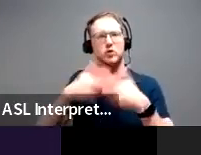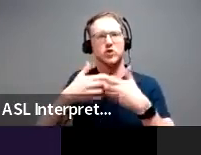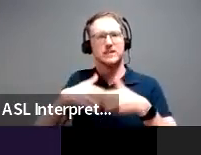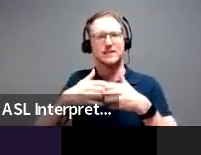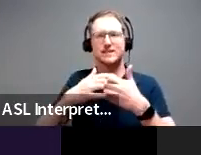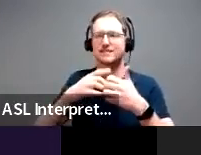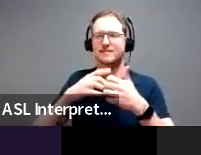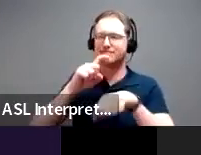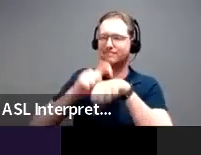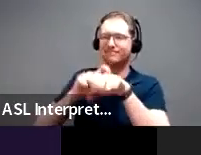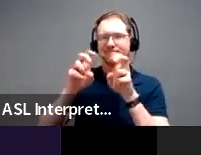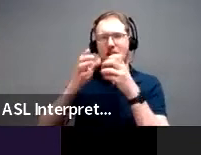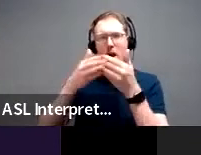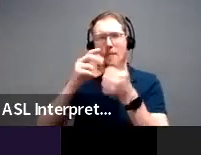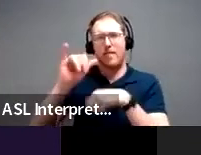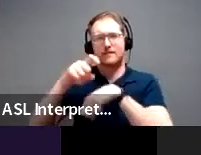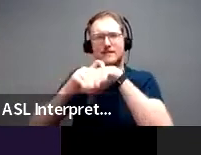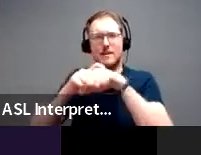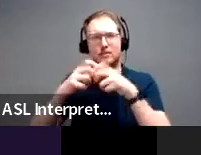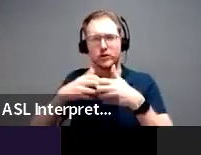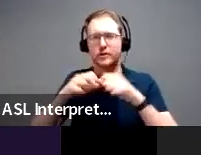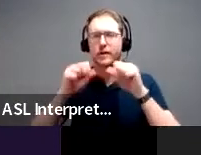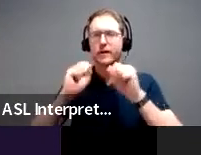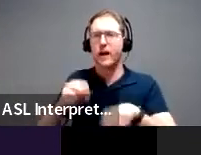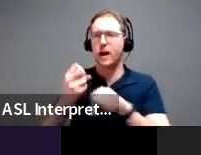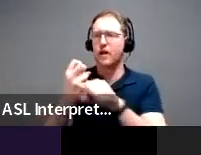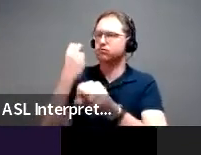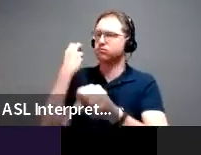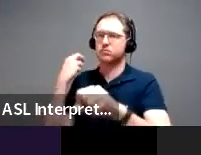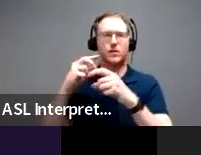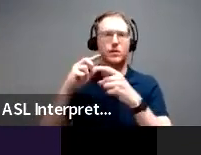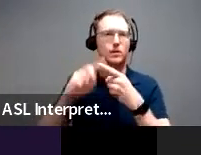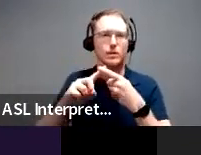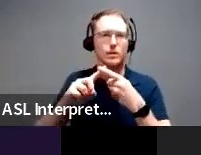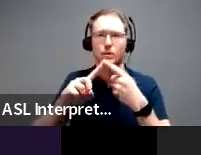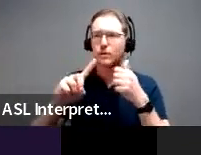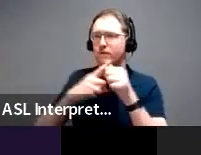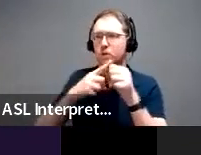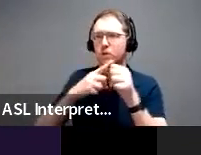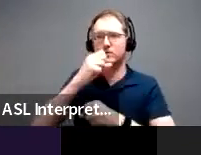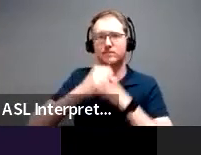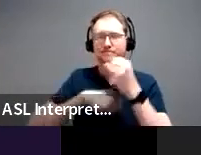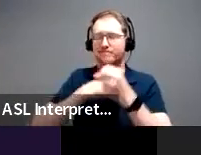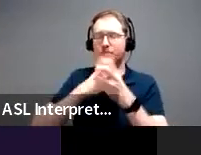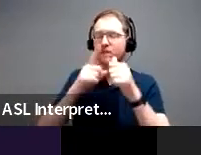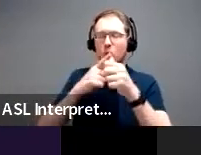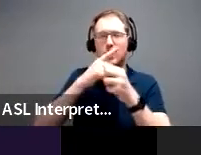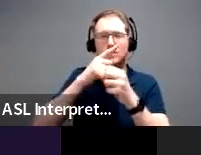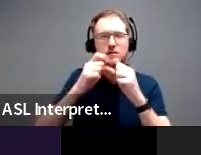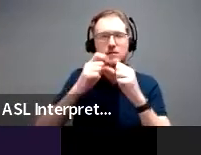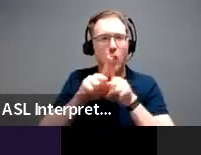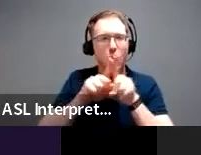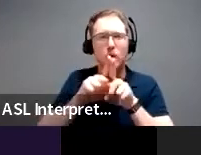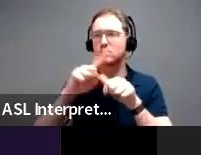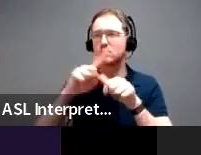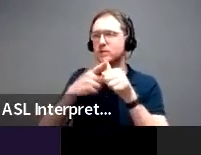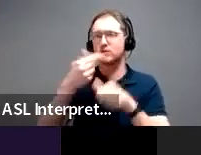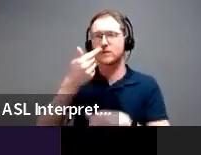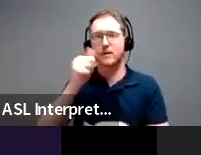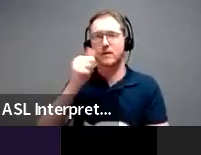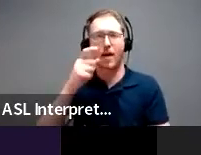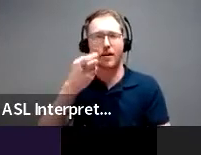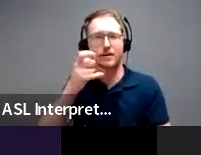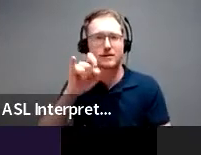years and hopefully catch a glimpse of the very first stars, the very first galaxies, and the very first